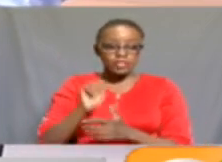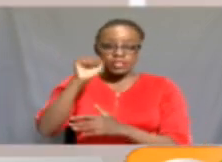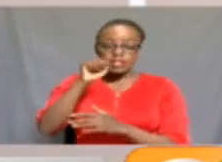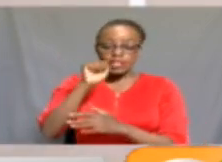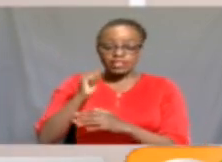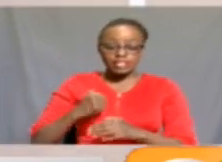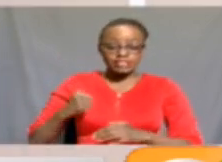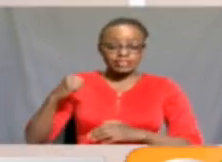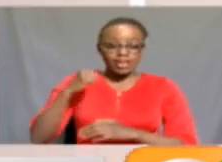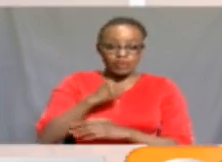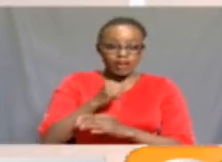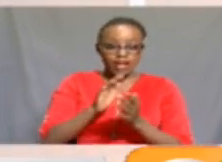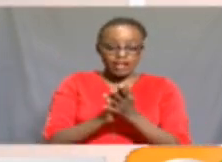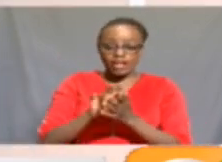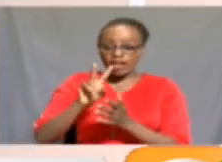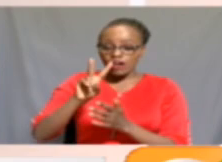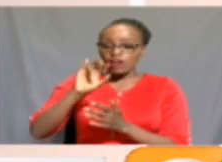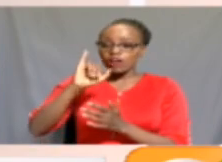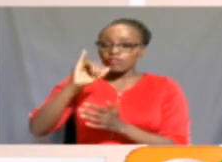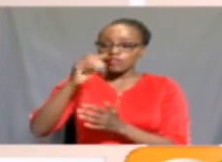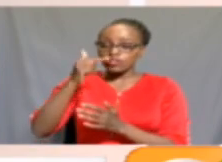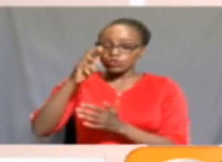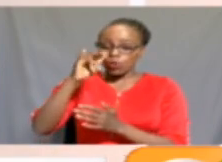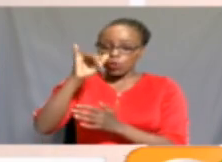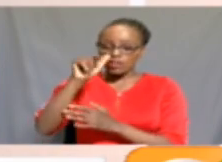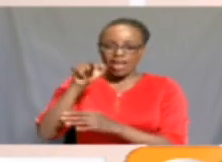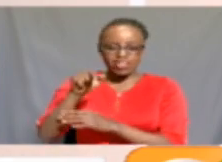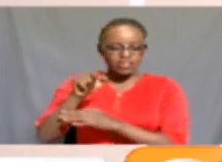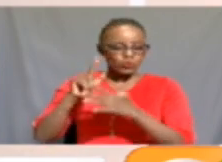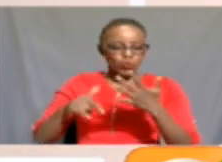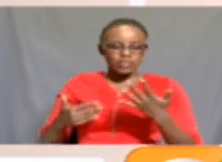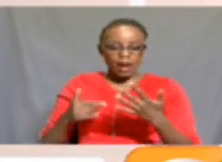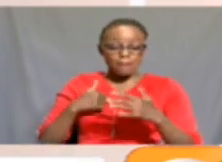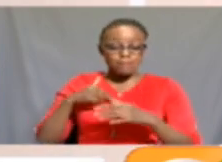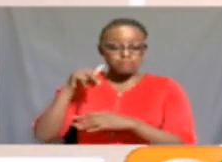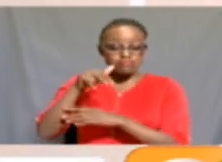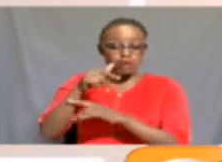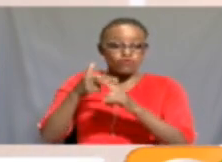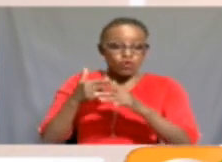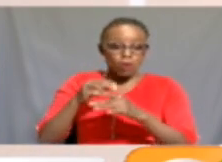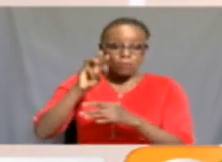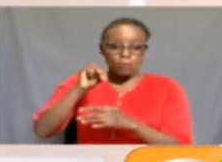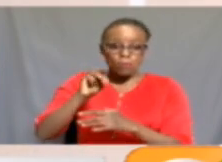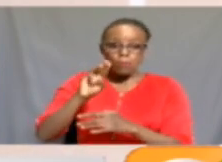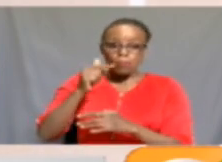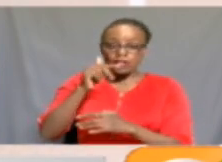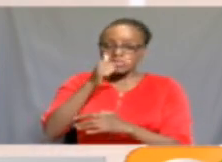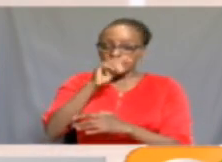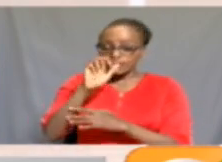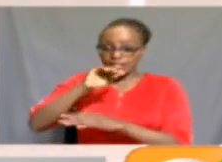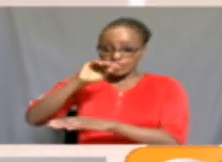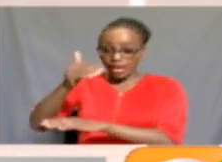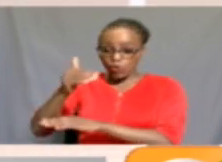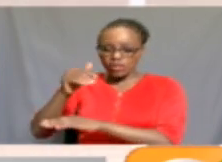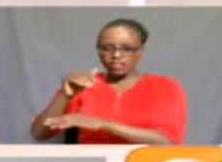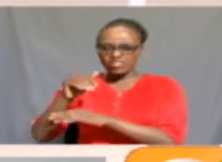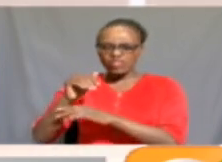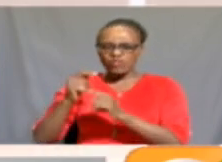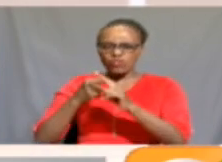Jeff, thank you. And Victoria, I was walking from Mwatate town up to the hill,